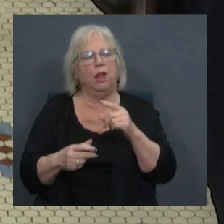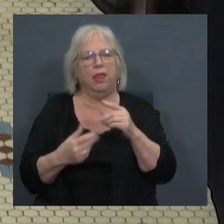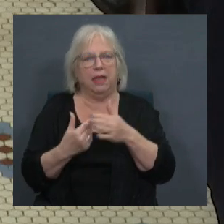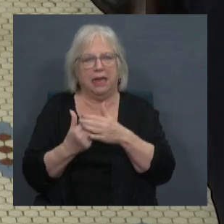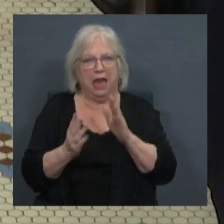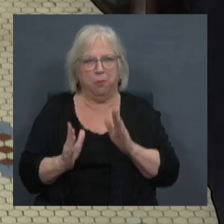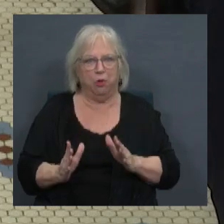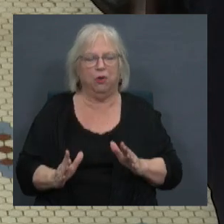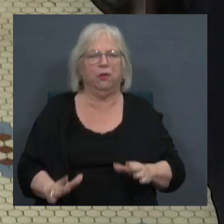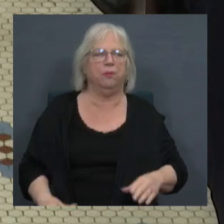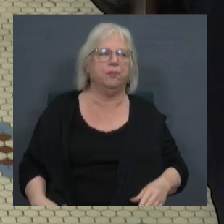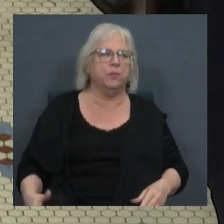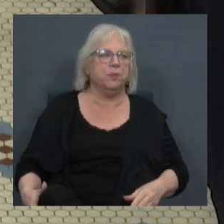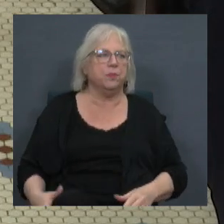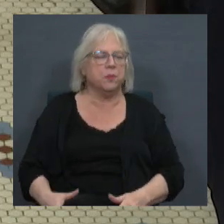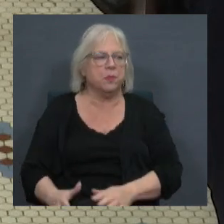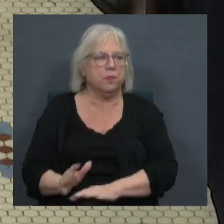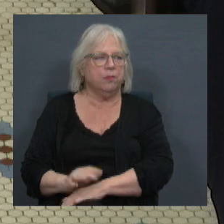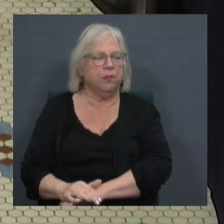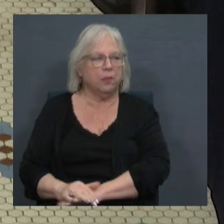neighbors.